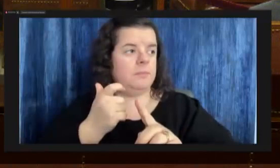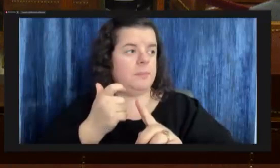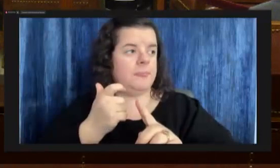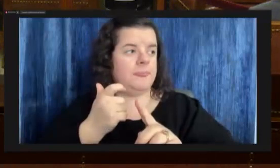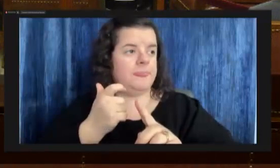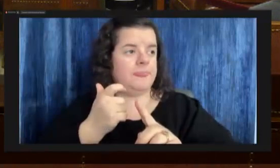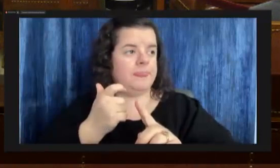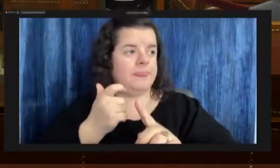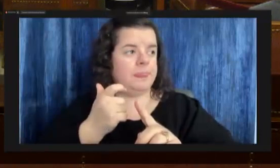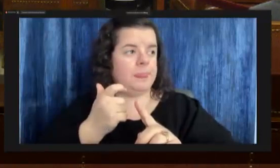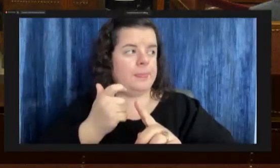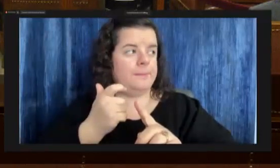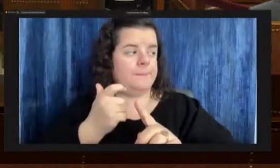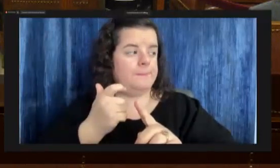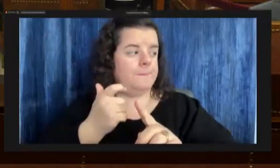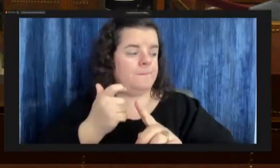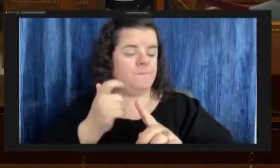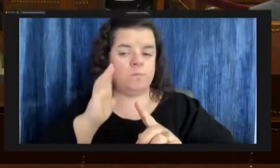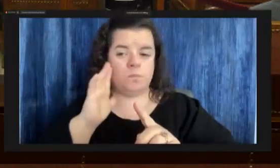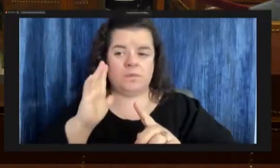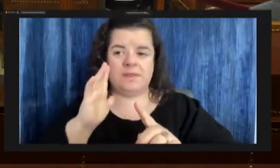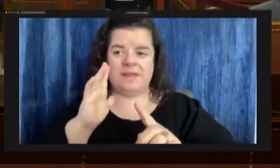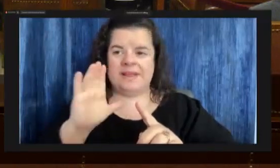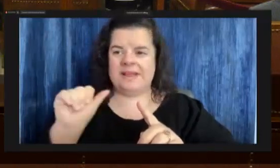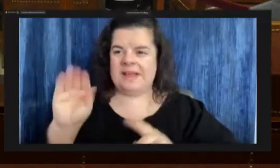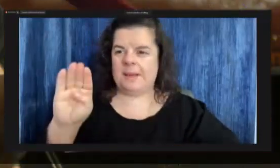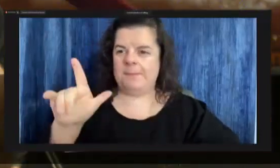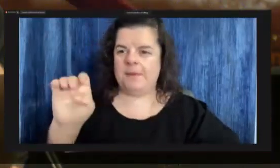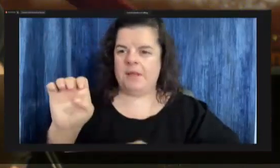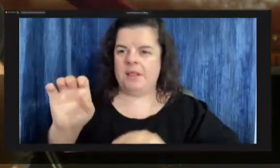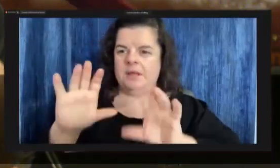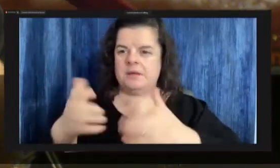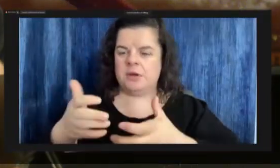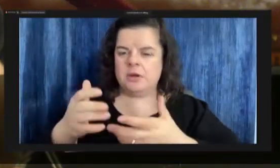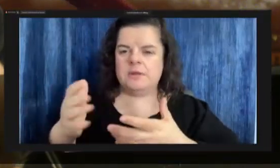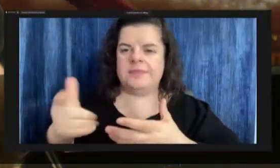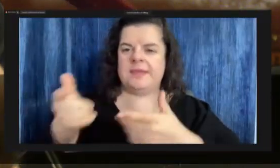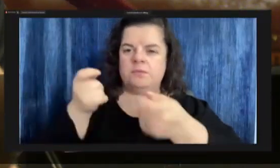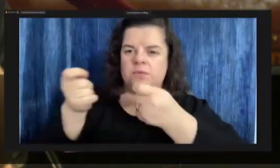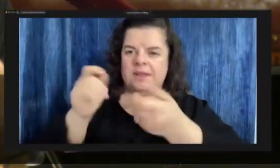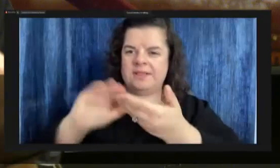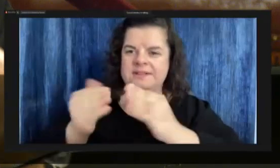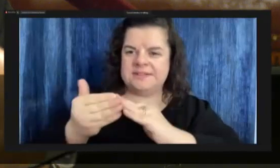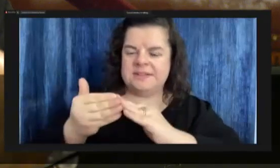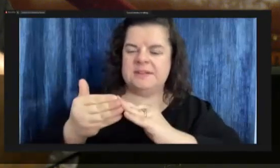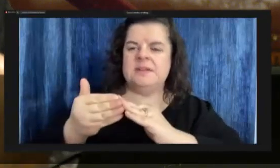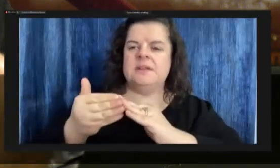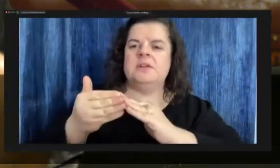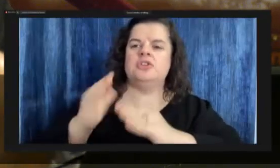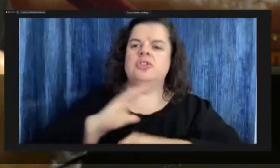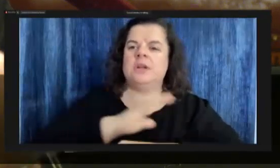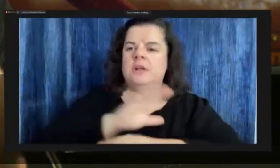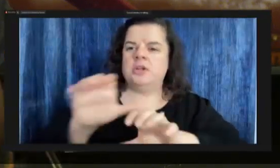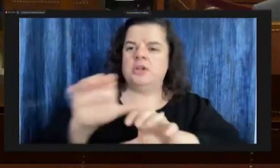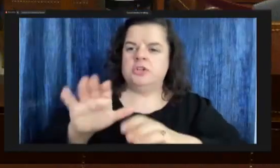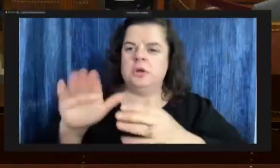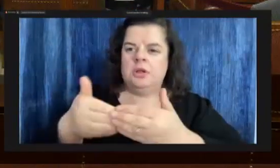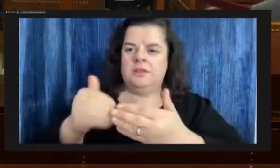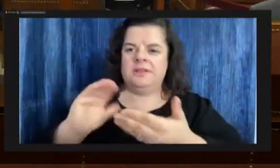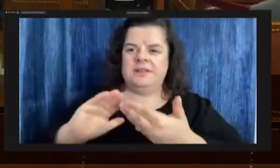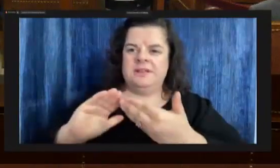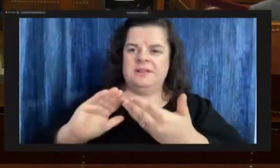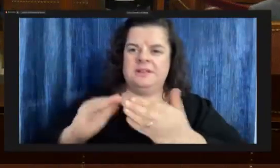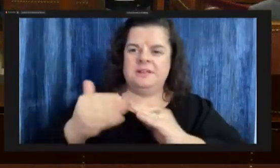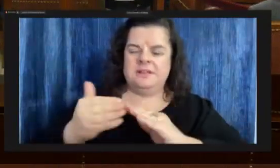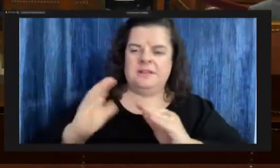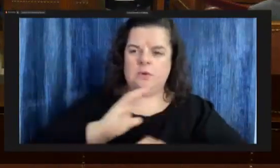Cable Bureau. It would be in the Cable Bureau, so the folks that run the city channel that do all of the city council sessions. I don't know, but they requested it. Yeah, I